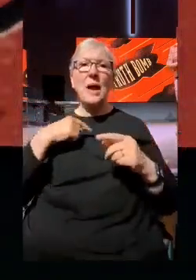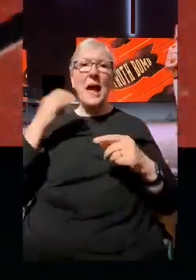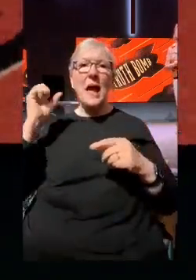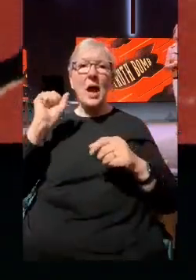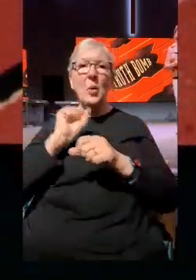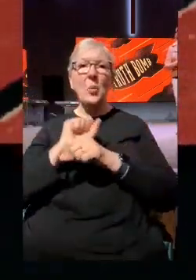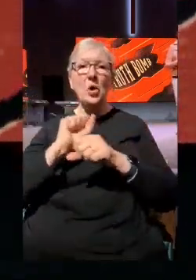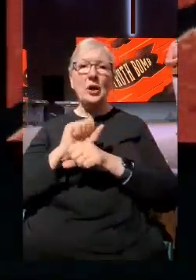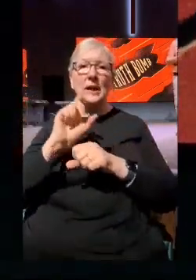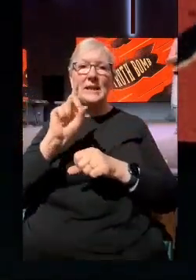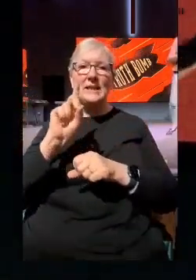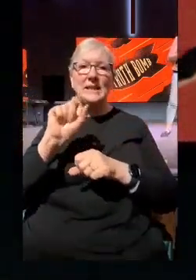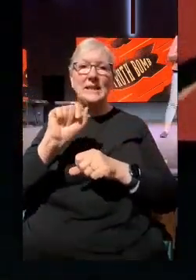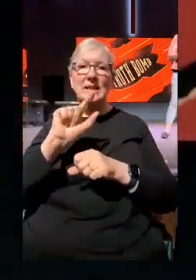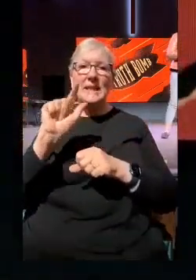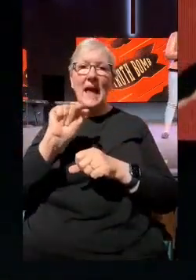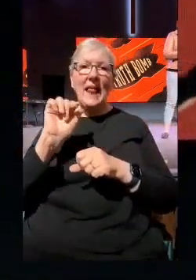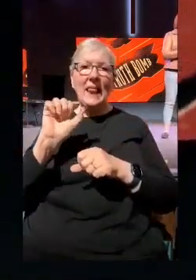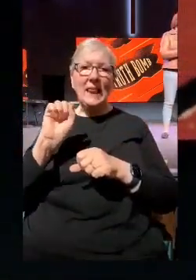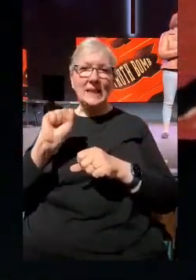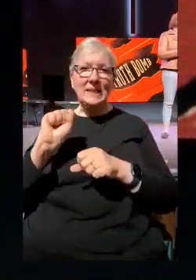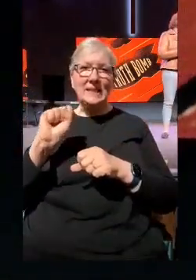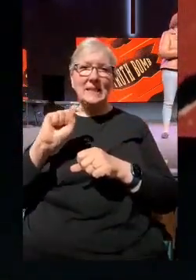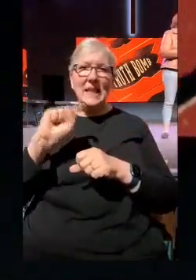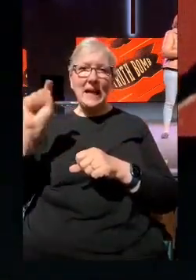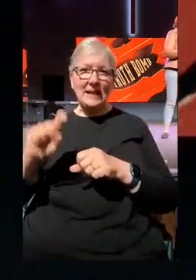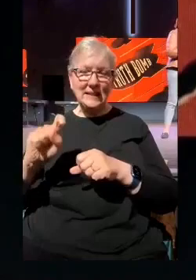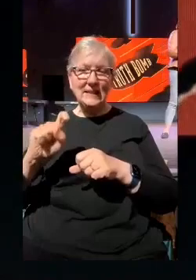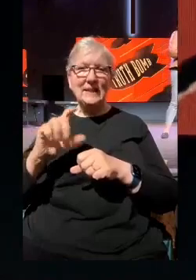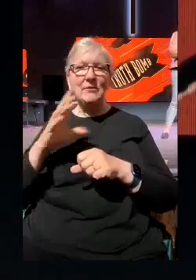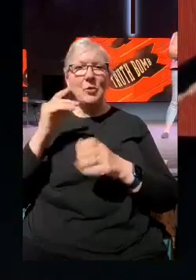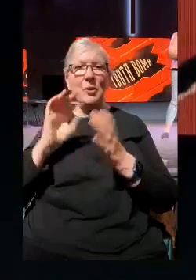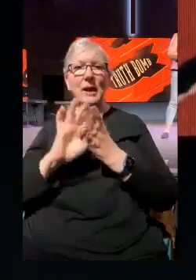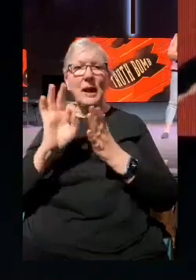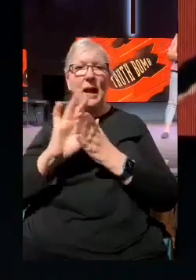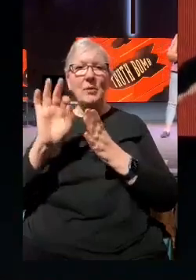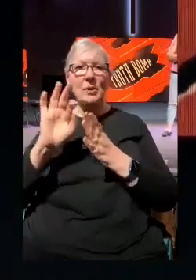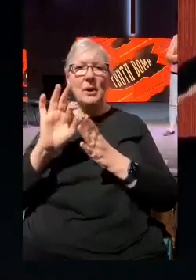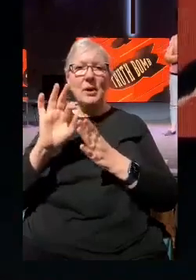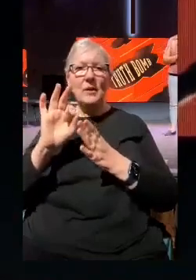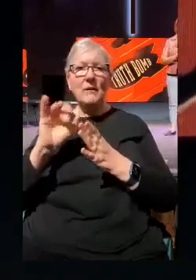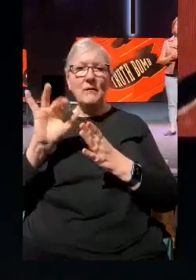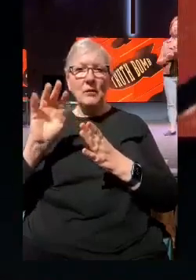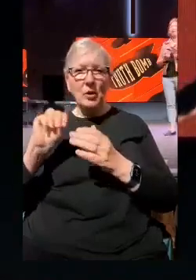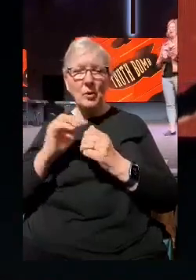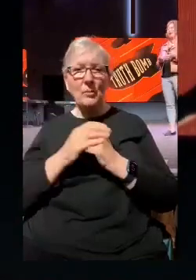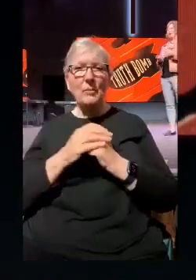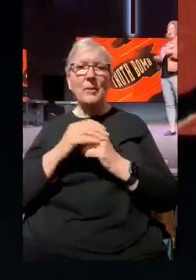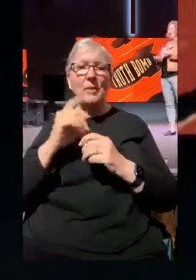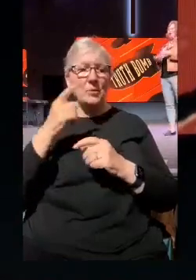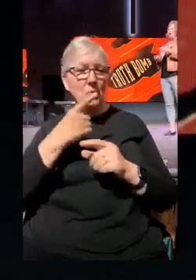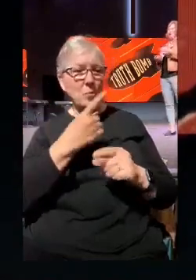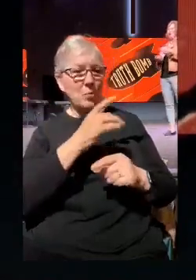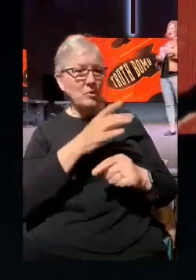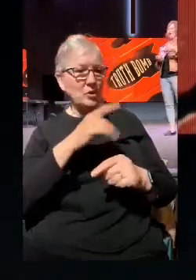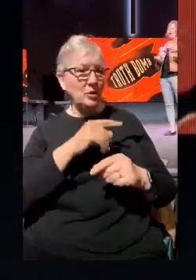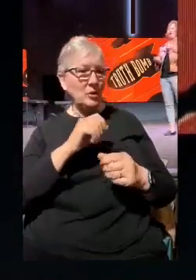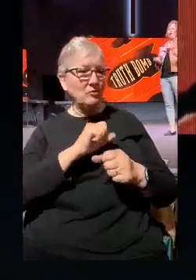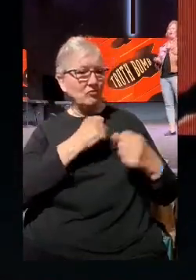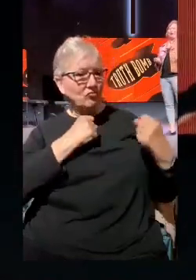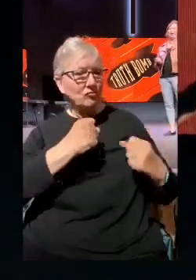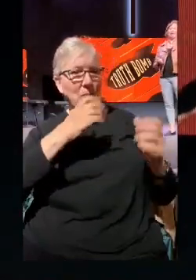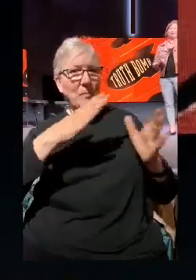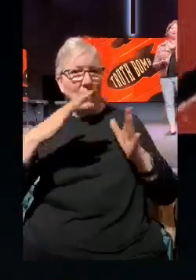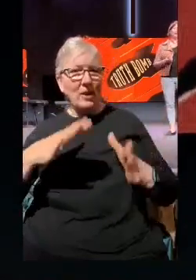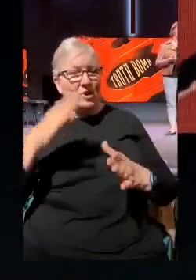accounting firm, we hired a new colleague. It was a woman, and she was an avid rock climber. She decided that all the women in our group